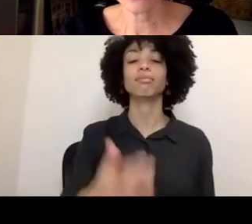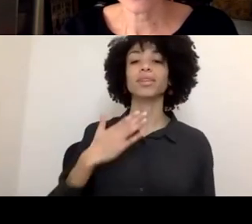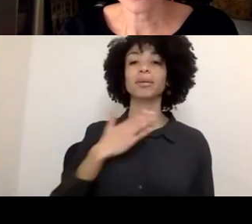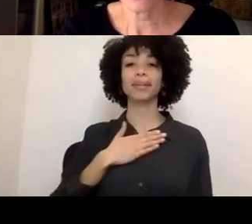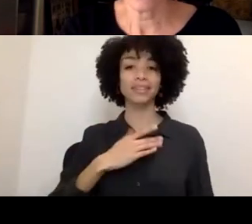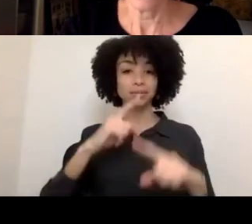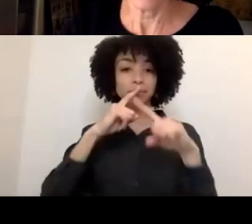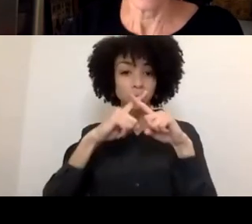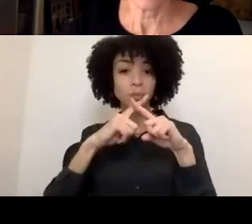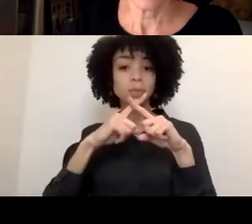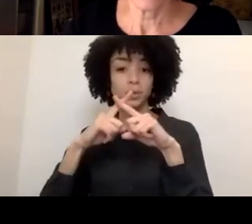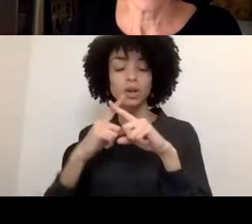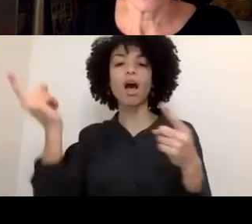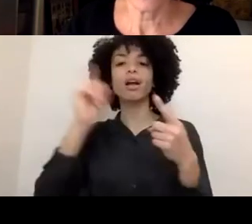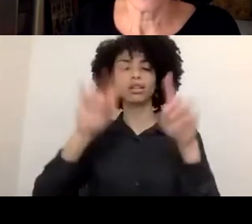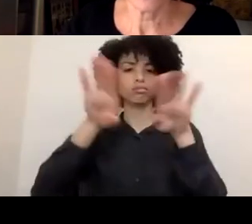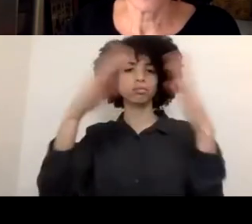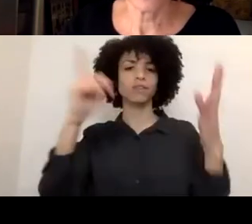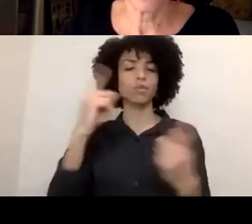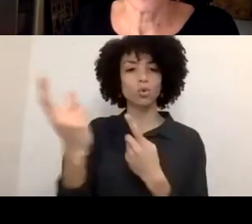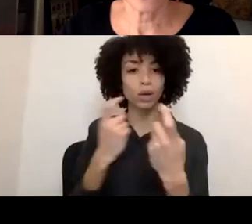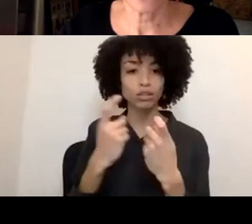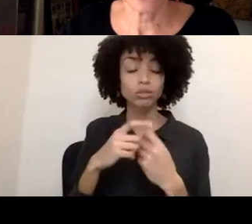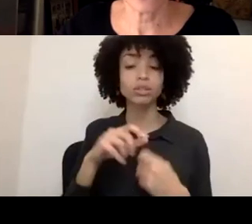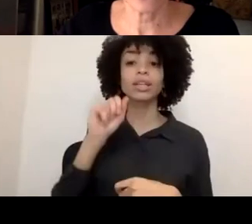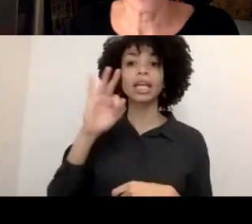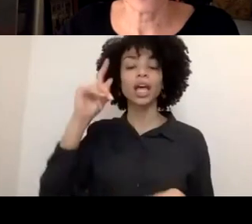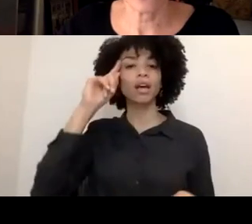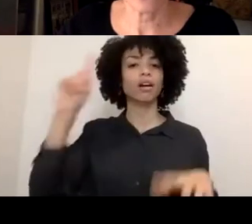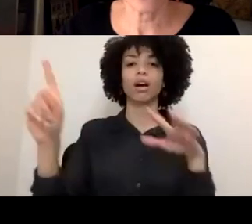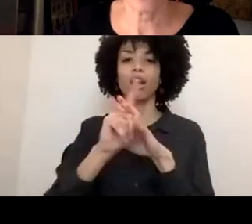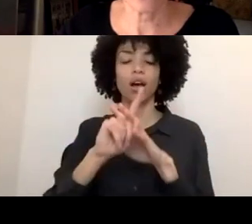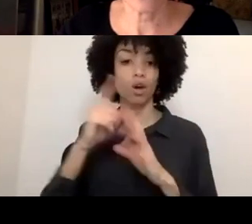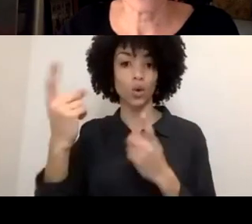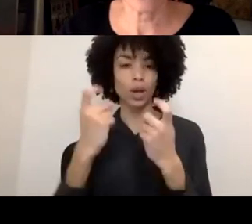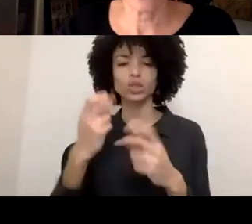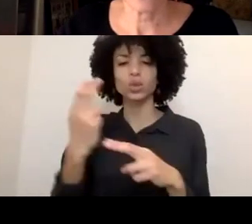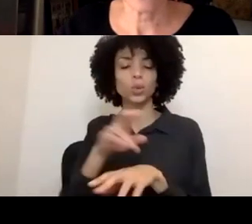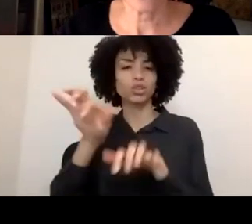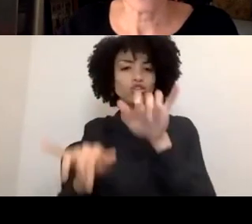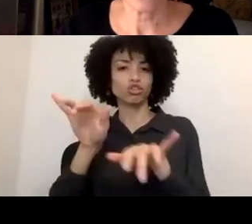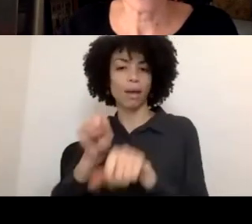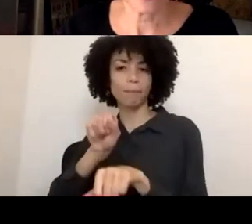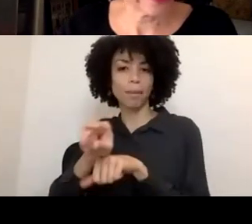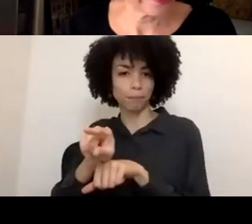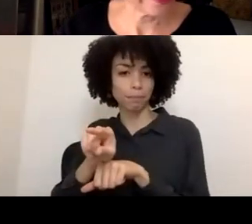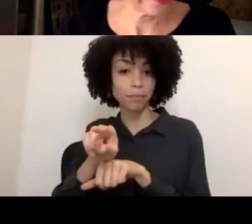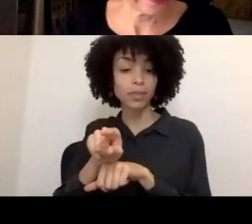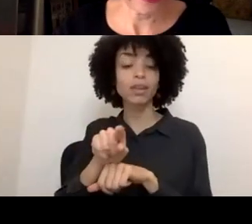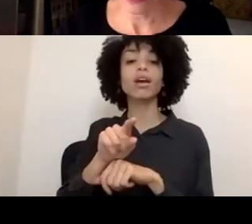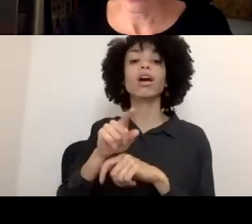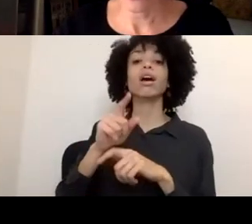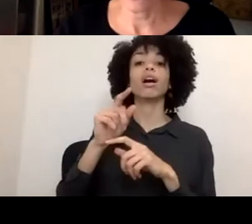we open the conversation to questions. If you have questions, we ask that you use the chat function to submit your query. At that point, you'll be called